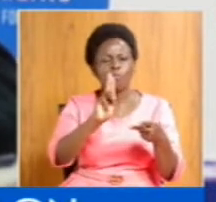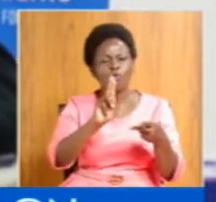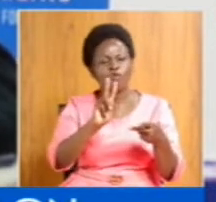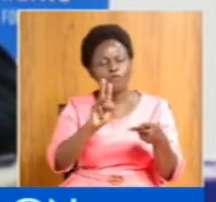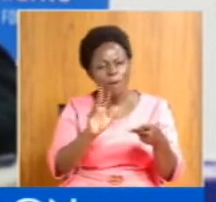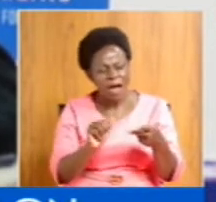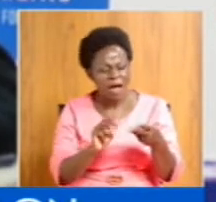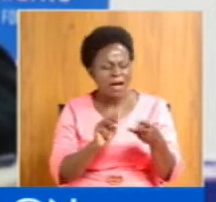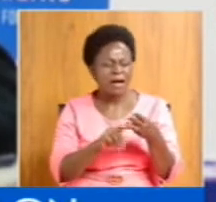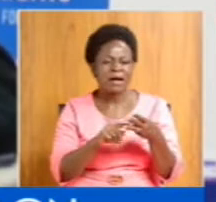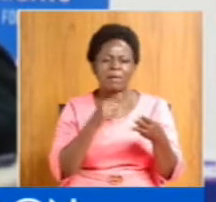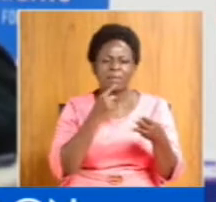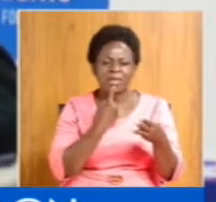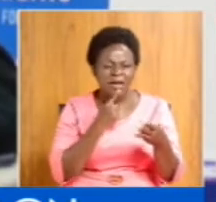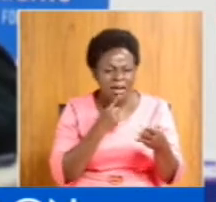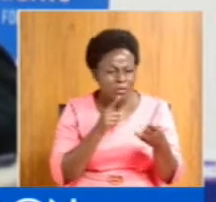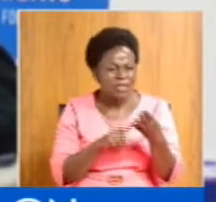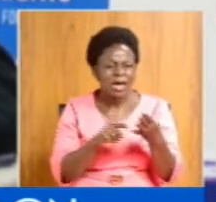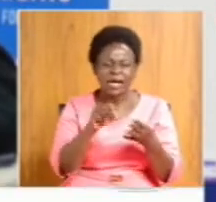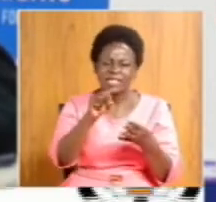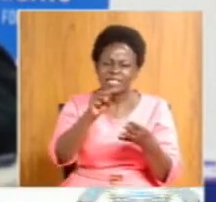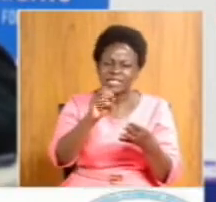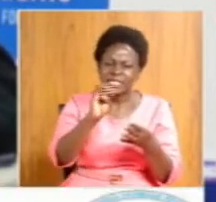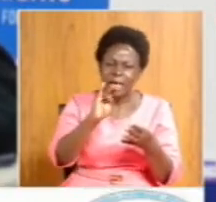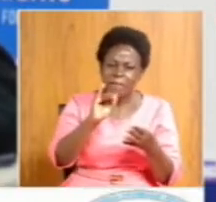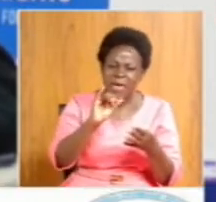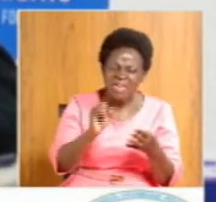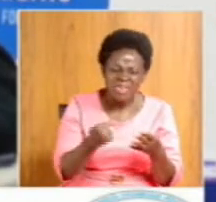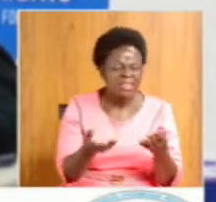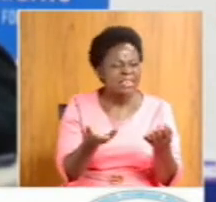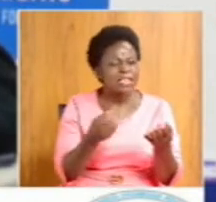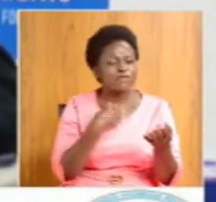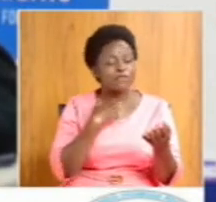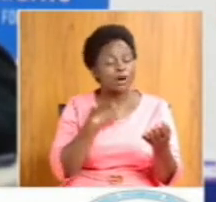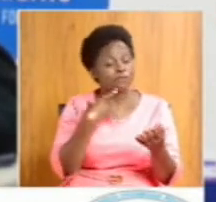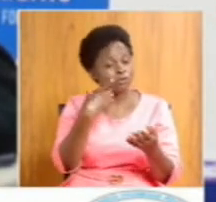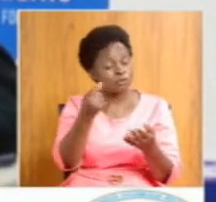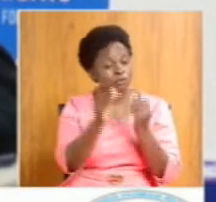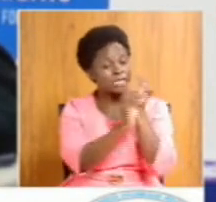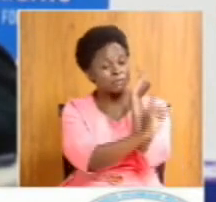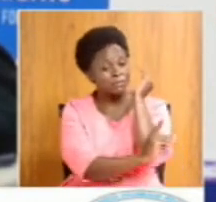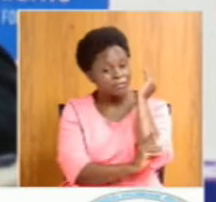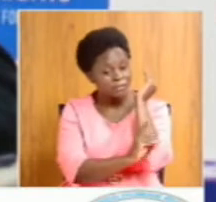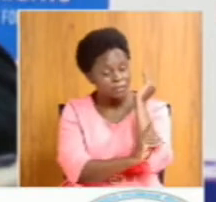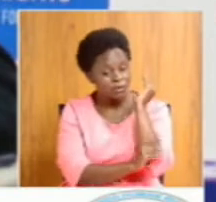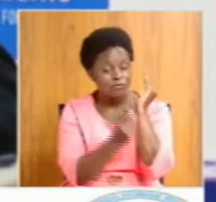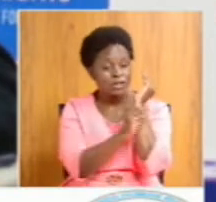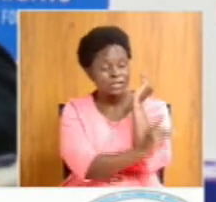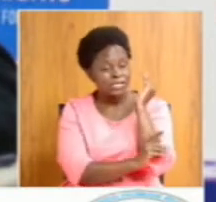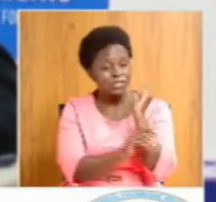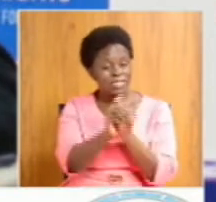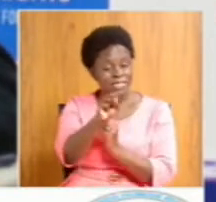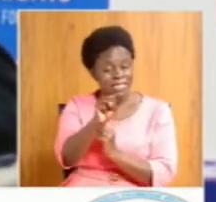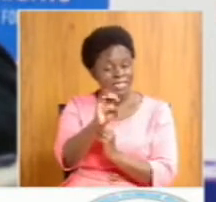in Karamoja, certain parts in Sebei. If you have to go to certain districts or one of the districts